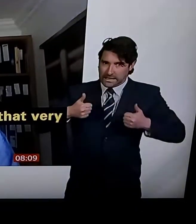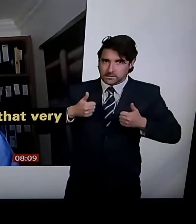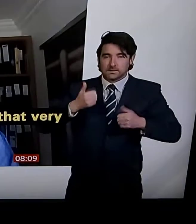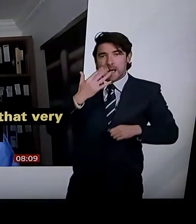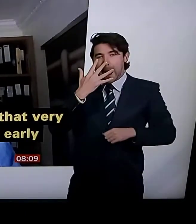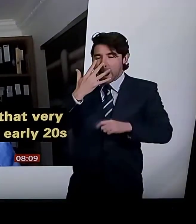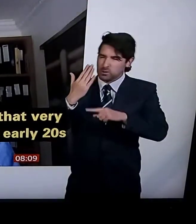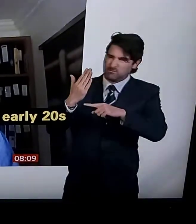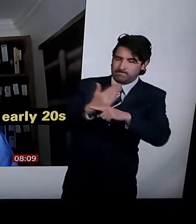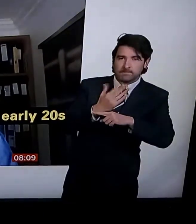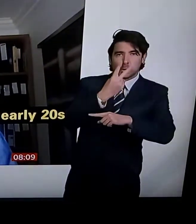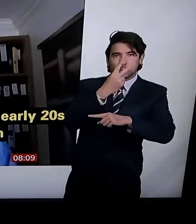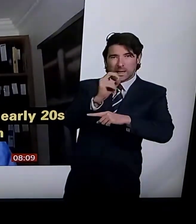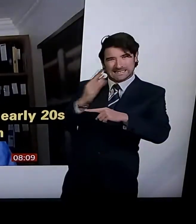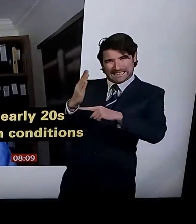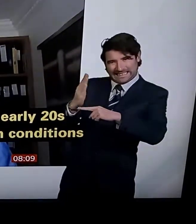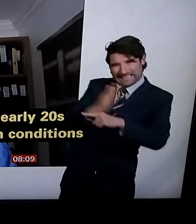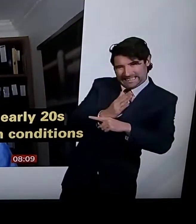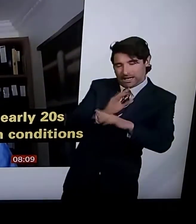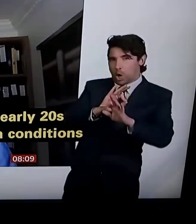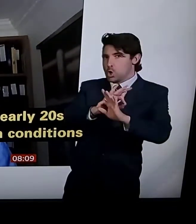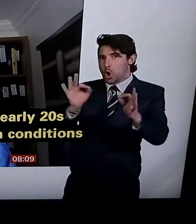has become fresher. Now, good chat. I mean, headlines then.